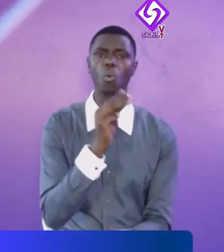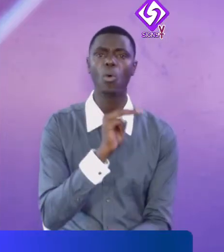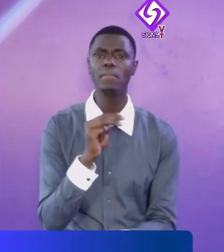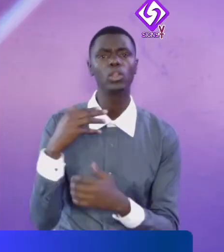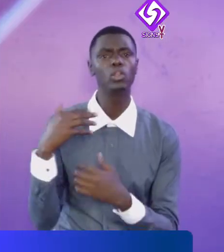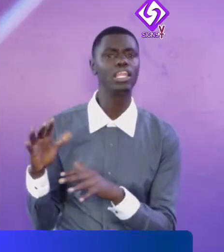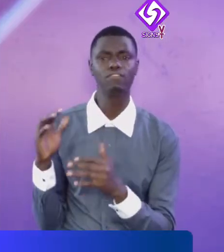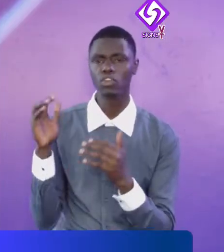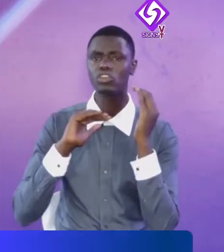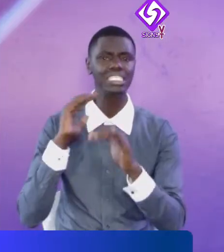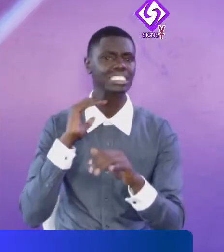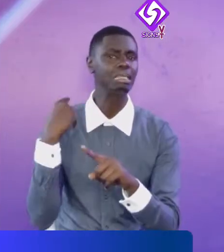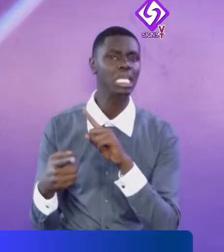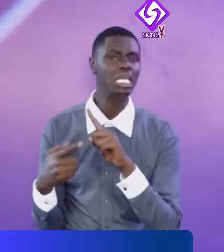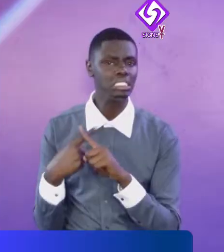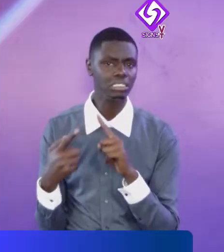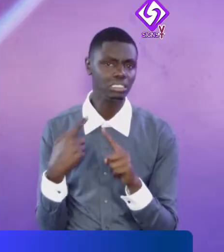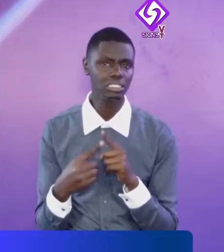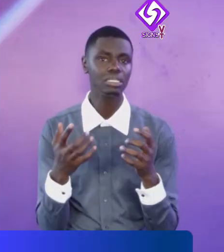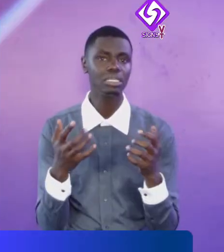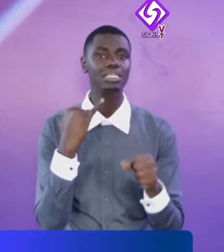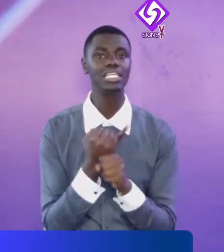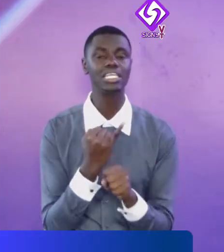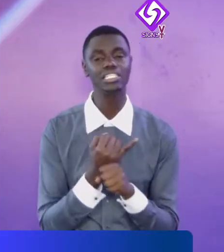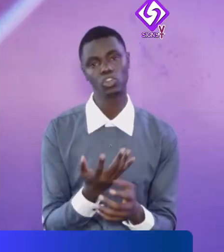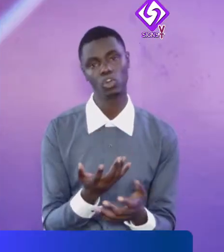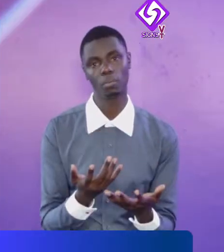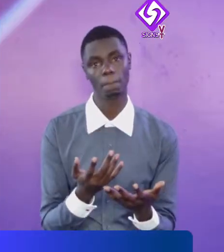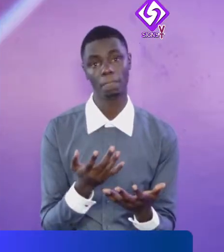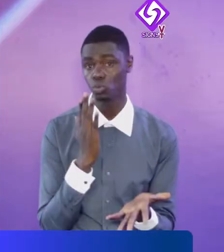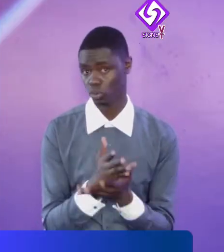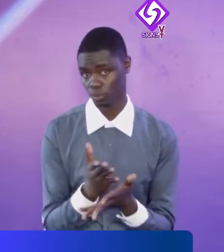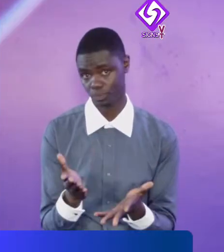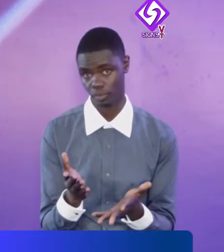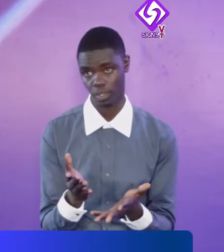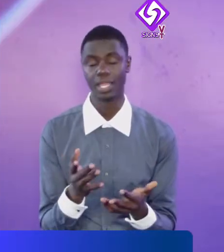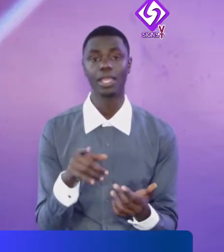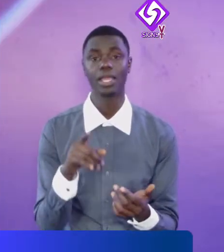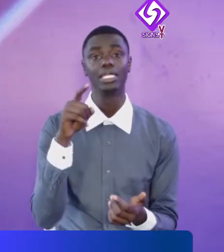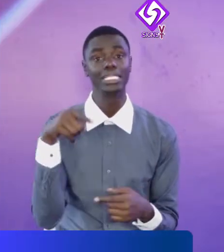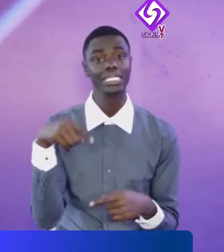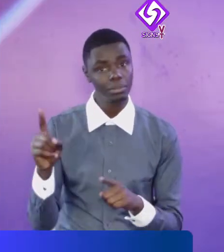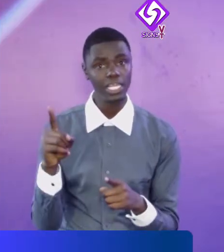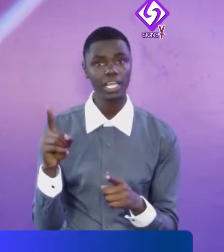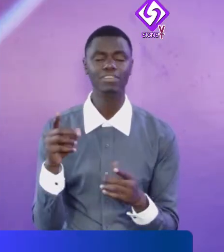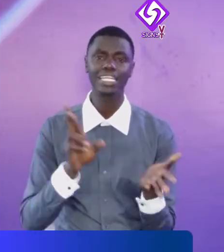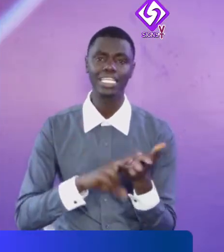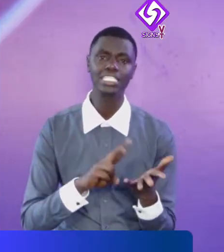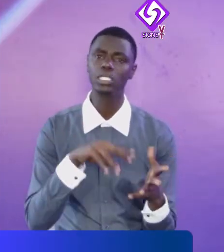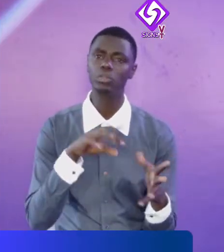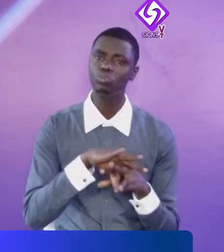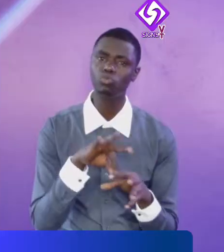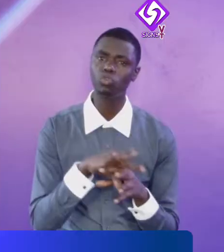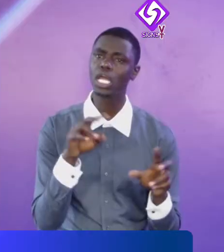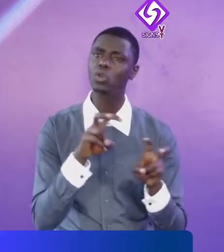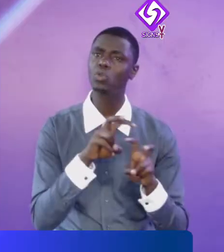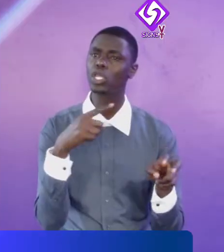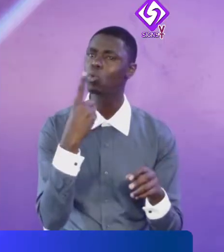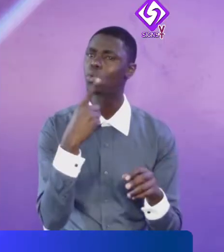every year. They need a job, like you said, isn't it? They should be the one registering to vote and looking